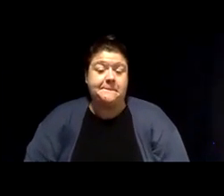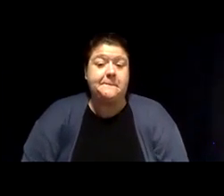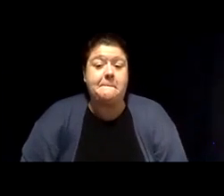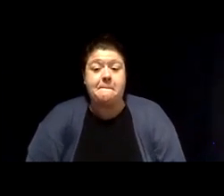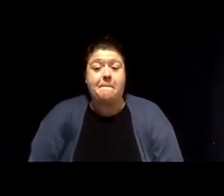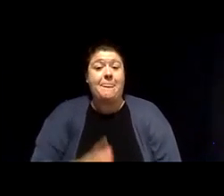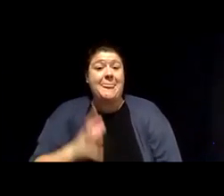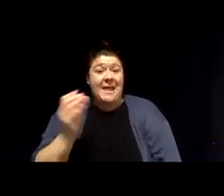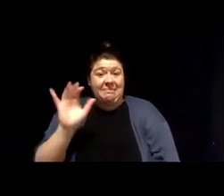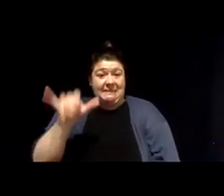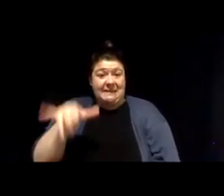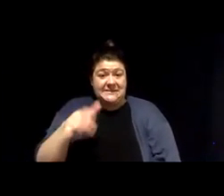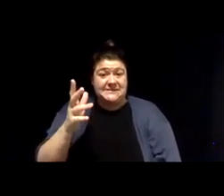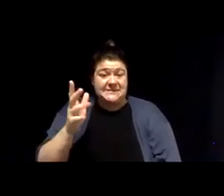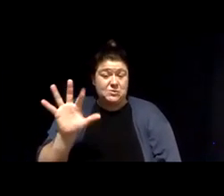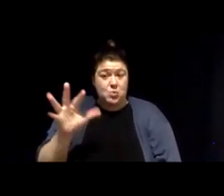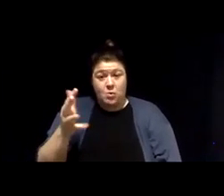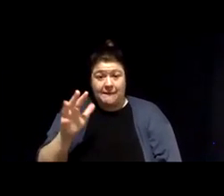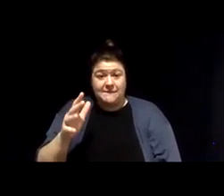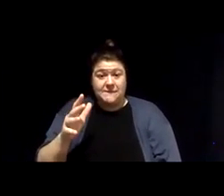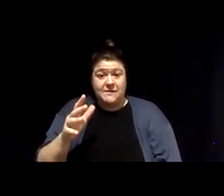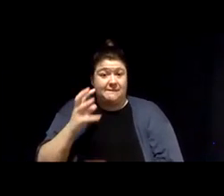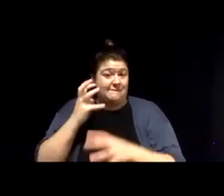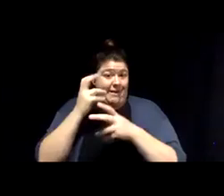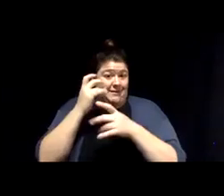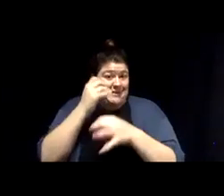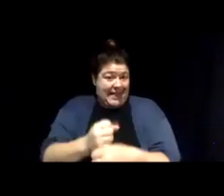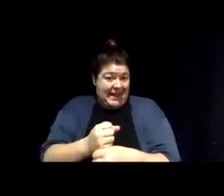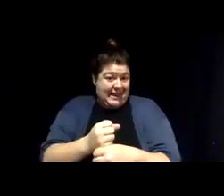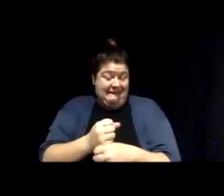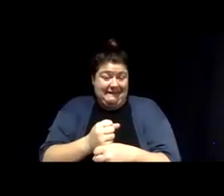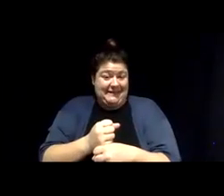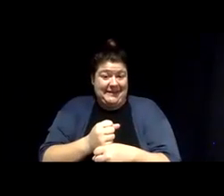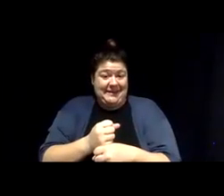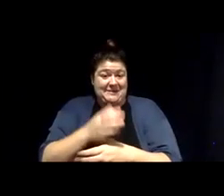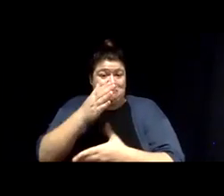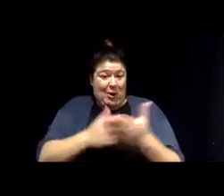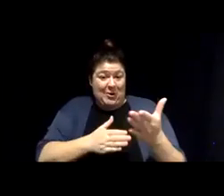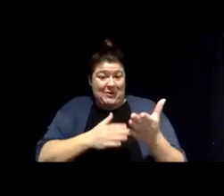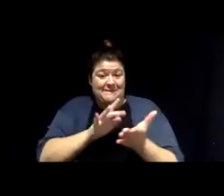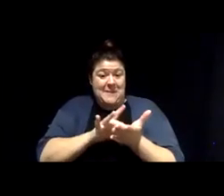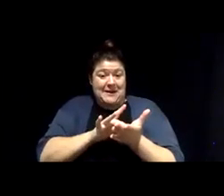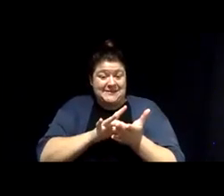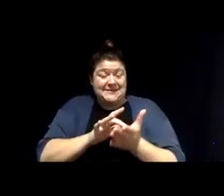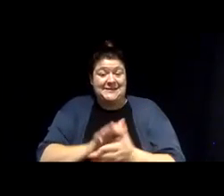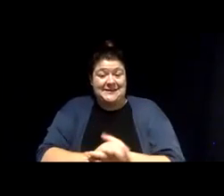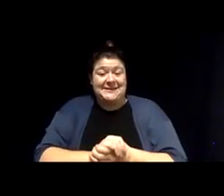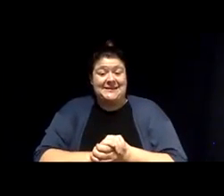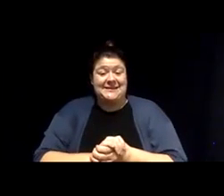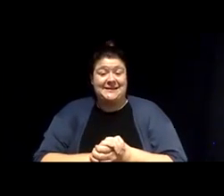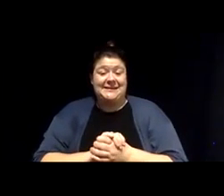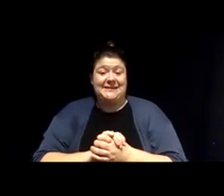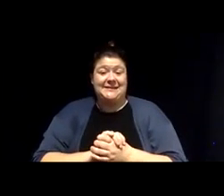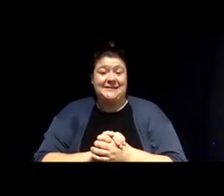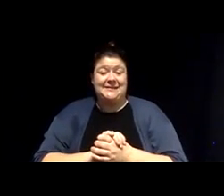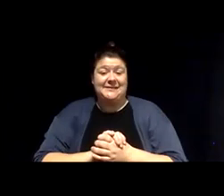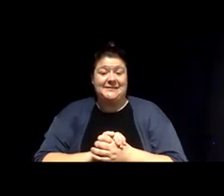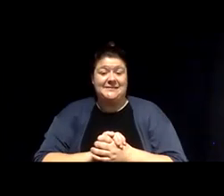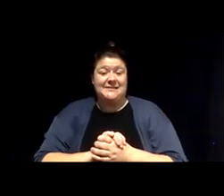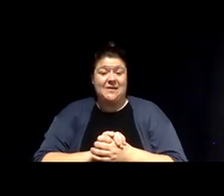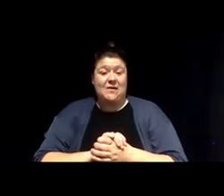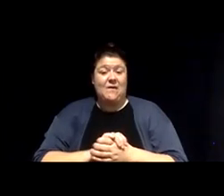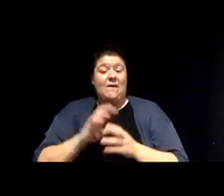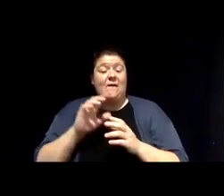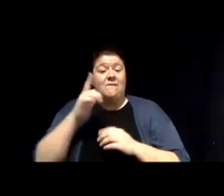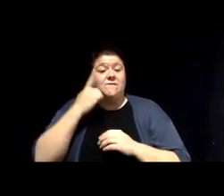yeah, and that's kind of a fascinating area of medicine too, where, you know, for unknown reasons,